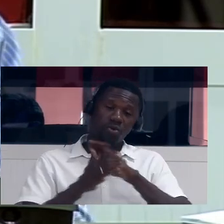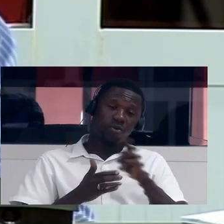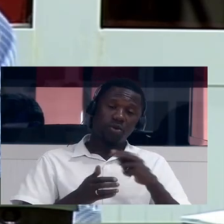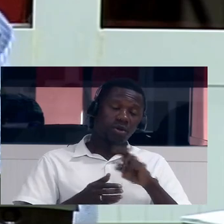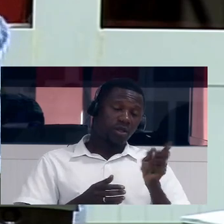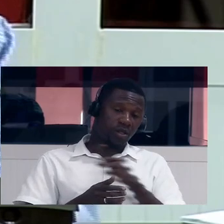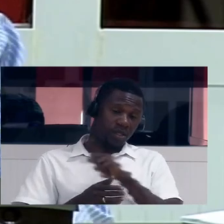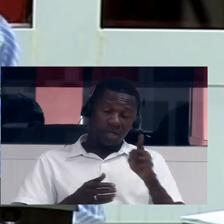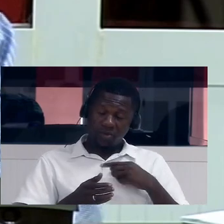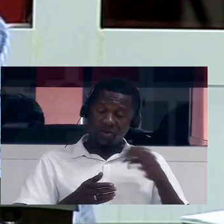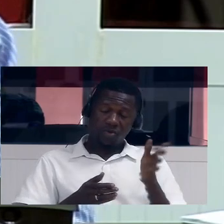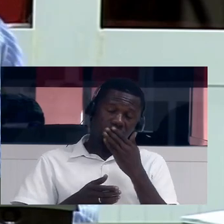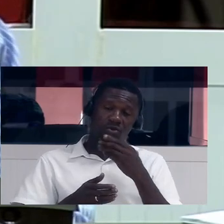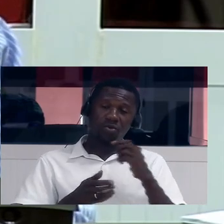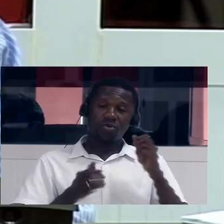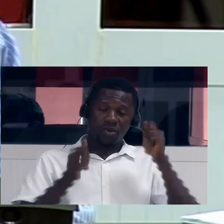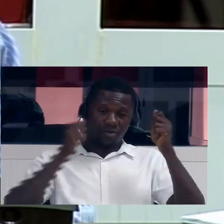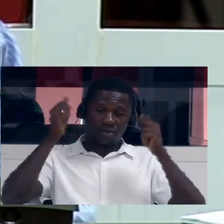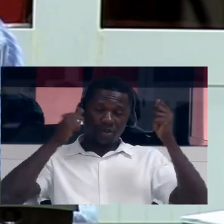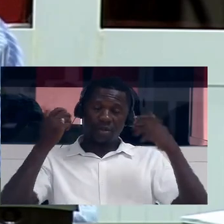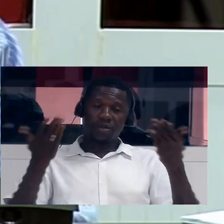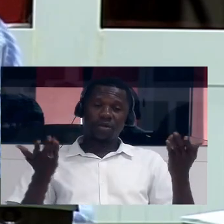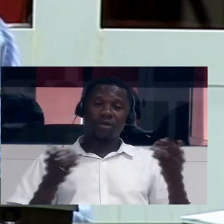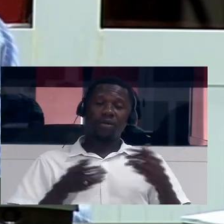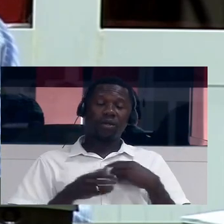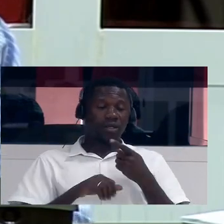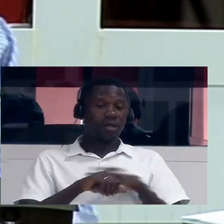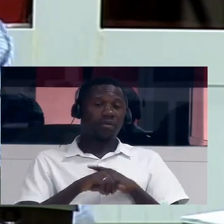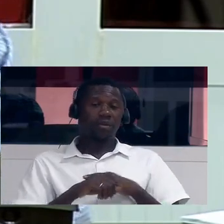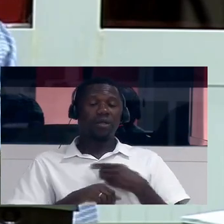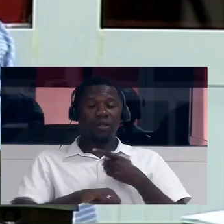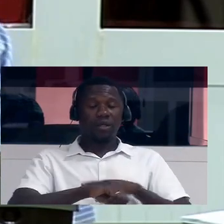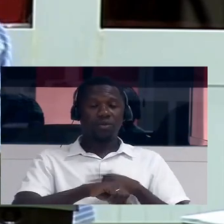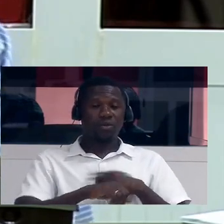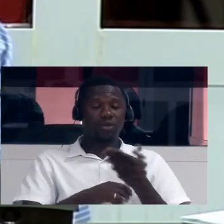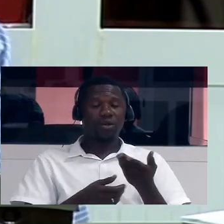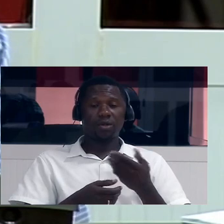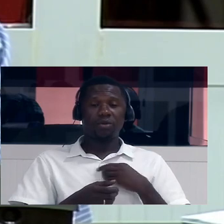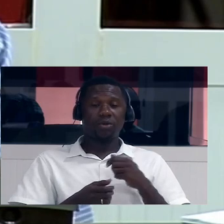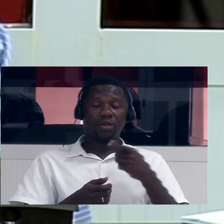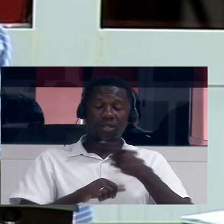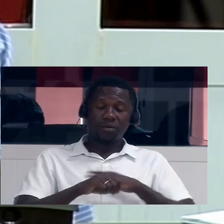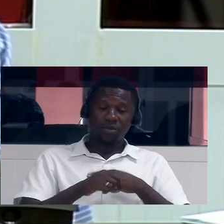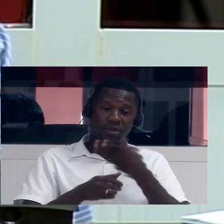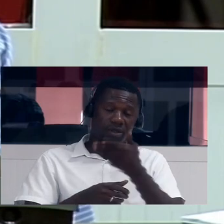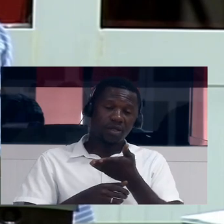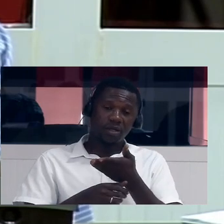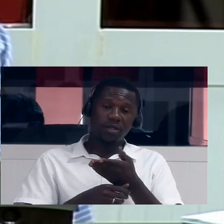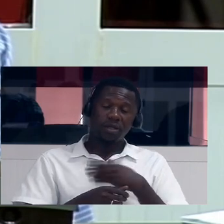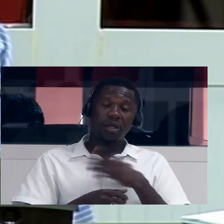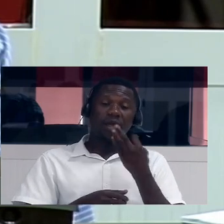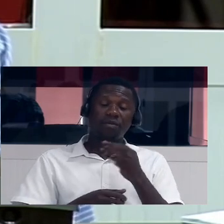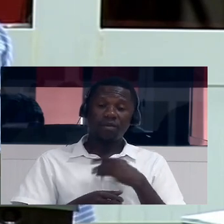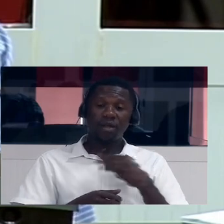was push and pull. And in the meantime, time was running out because the system in place, which is still in place, is such that